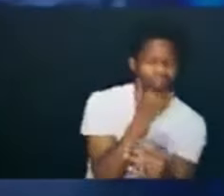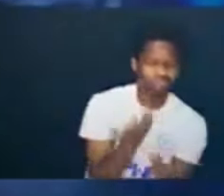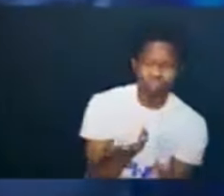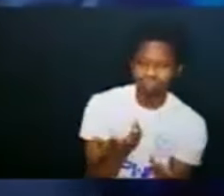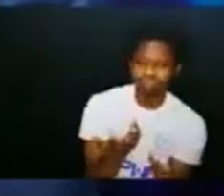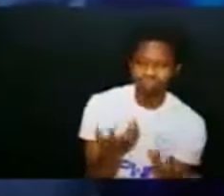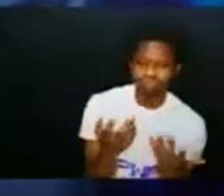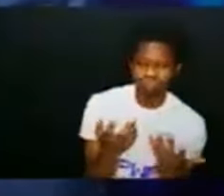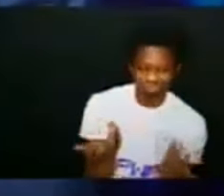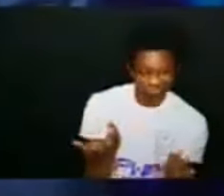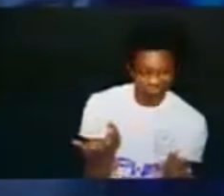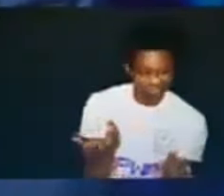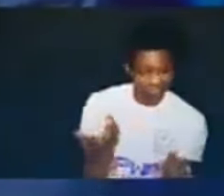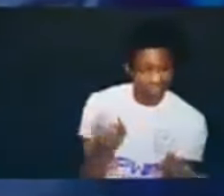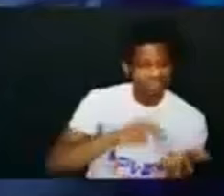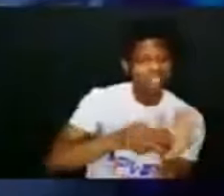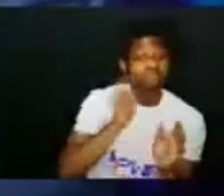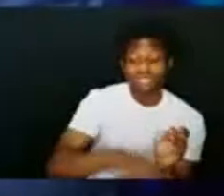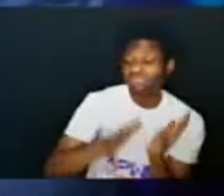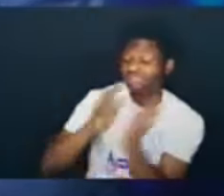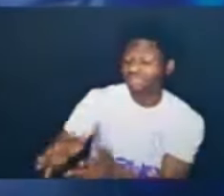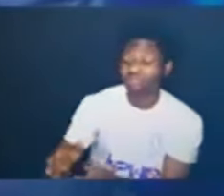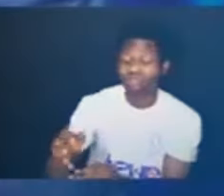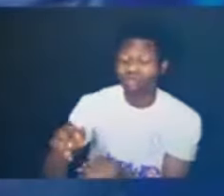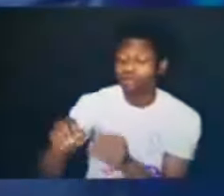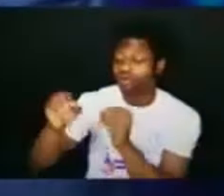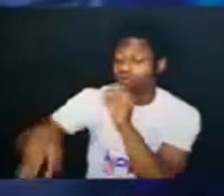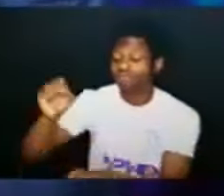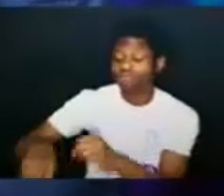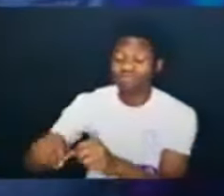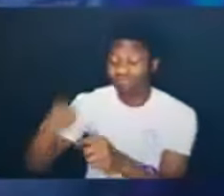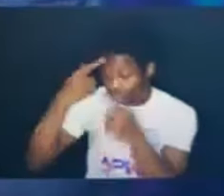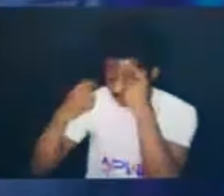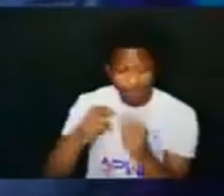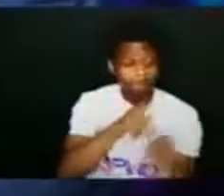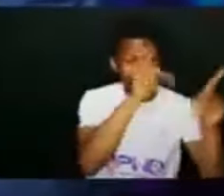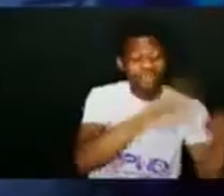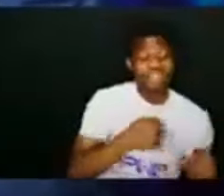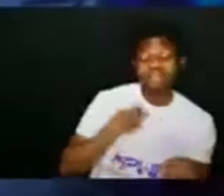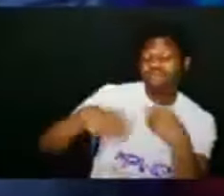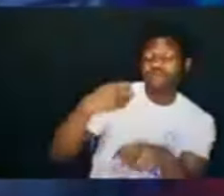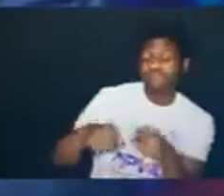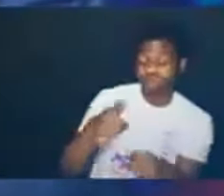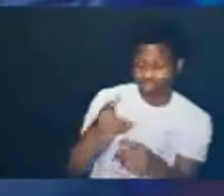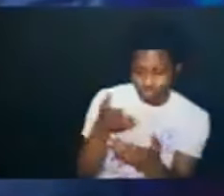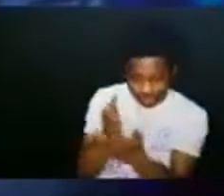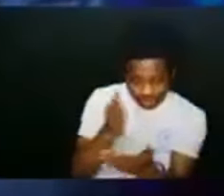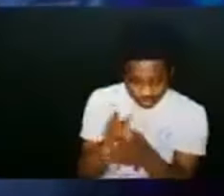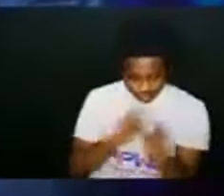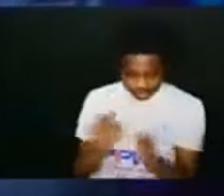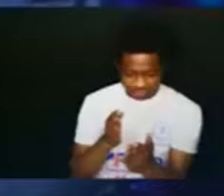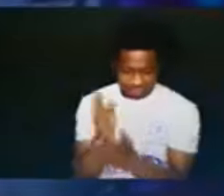you have to leave your offering at the altar because somebody has an issue against you and go and reconcile before